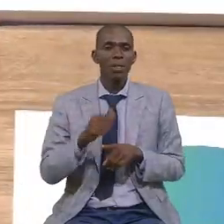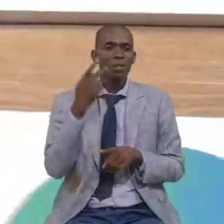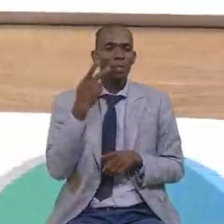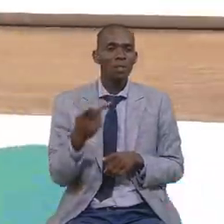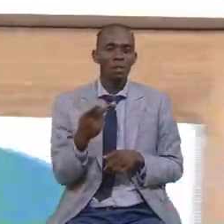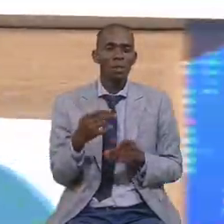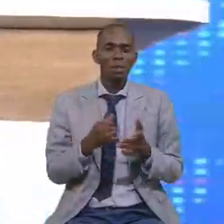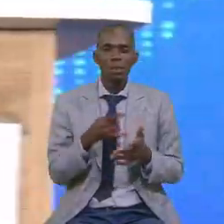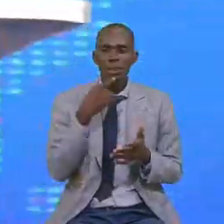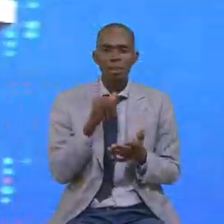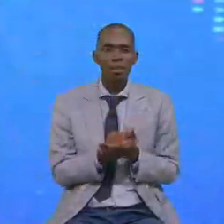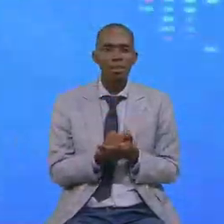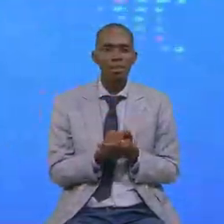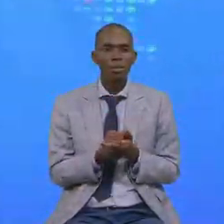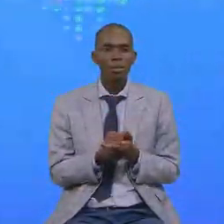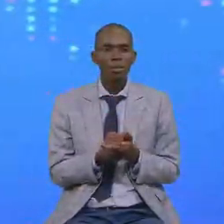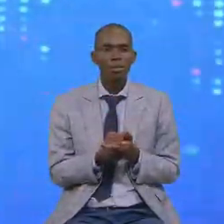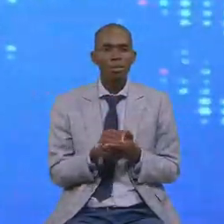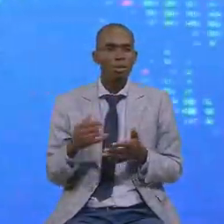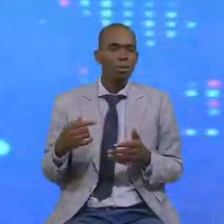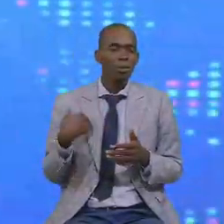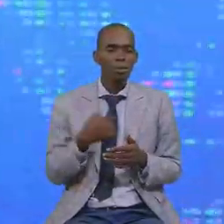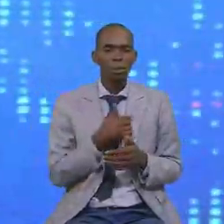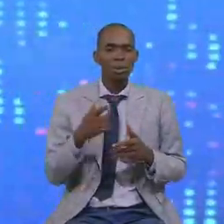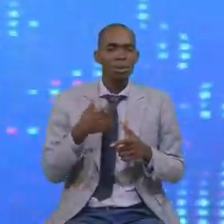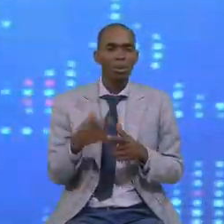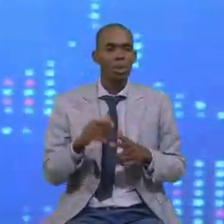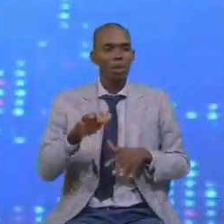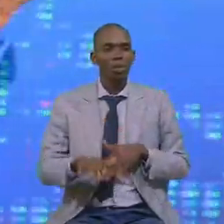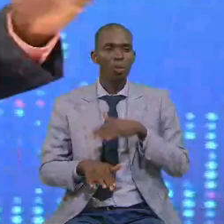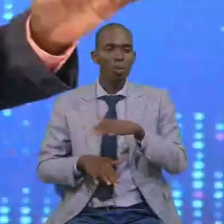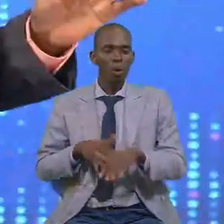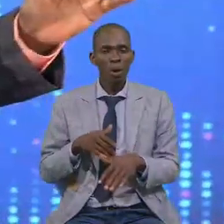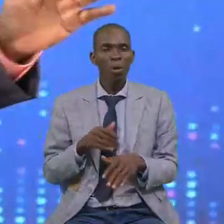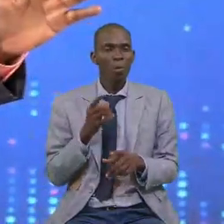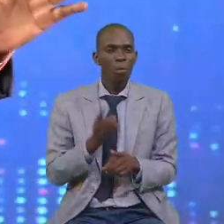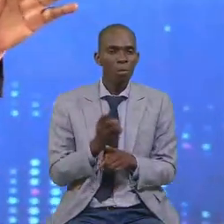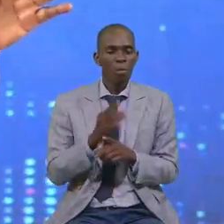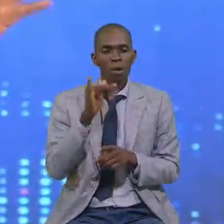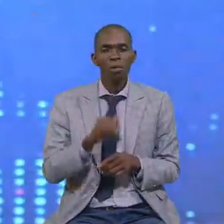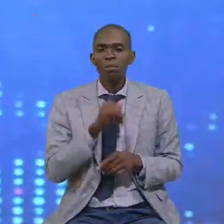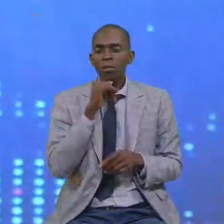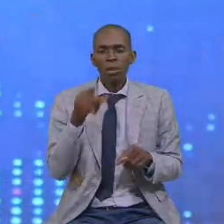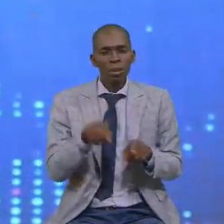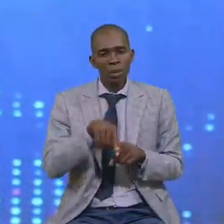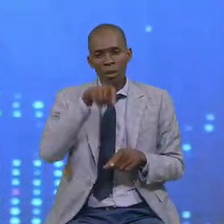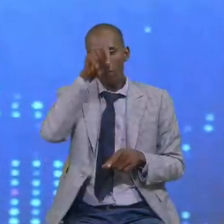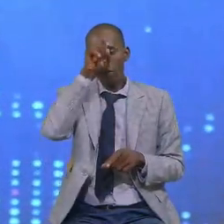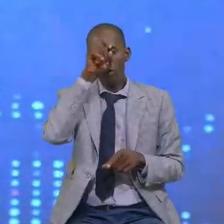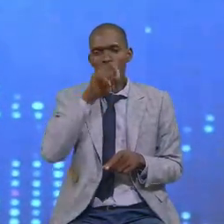then walk circumspectly, not as fools.